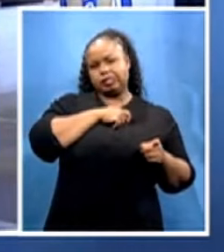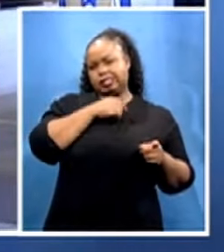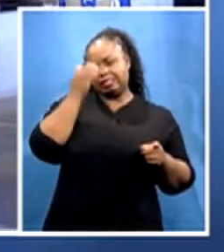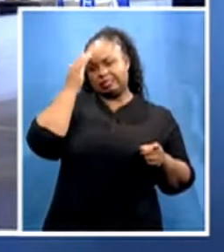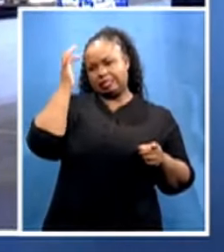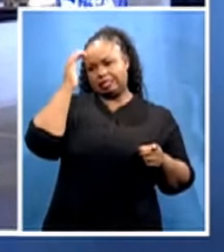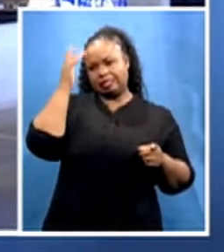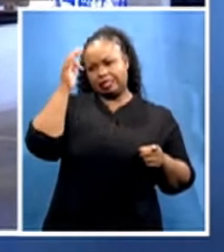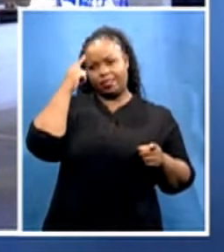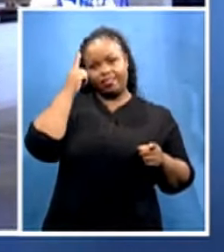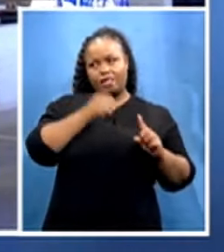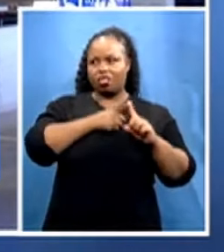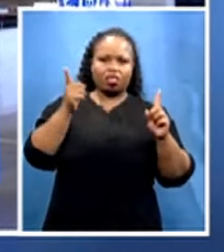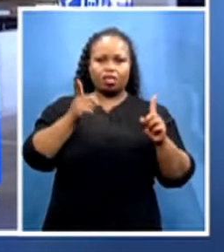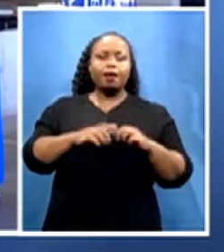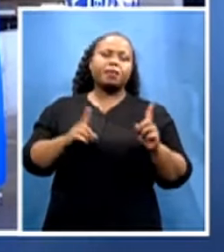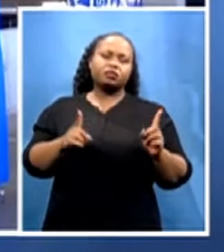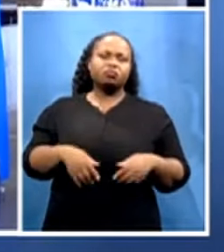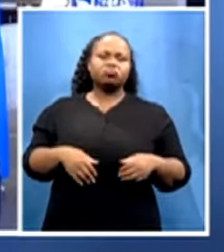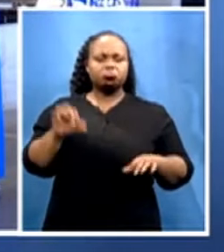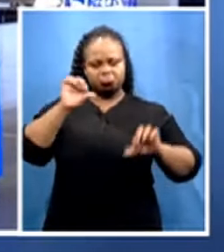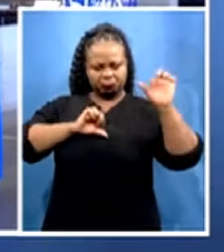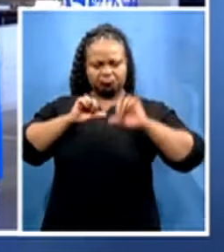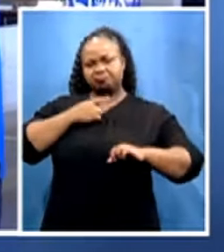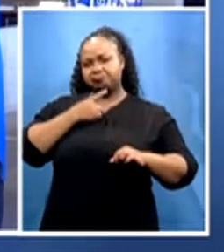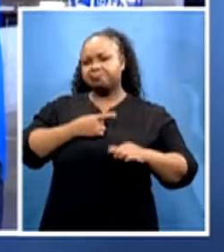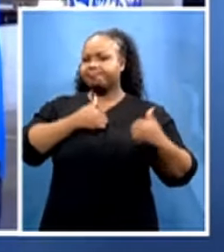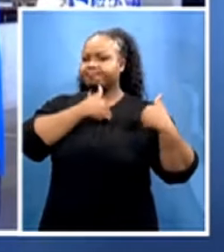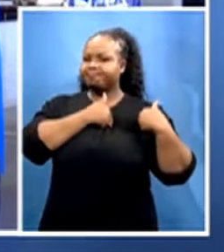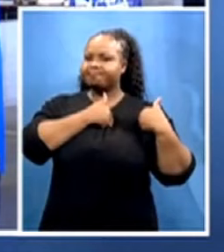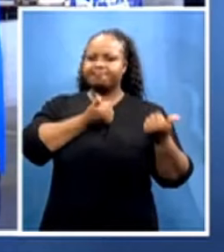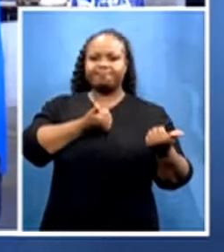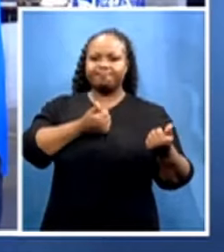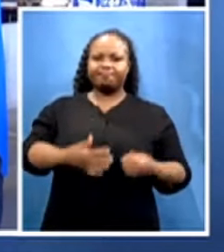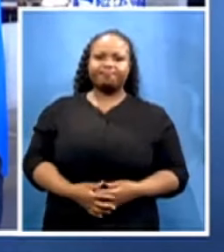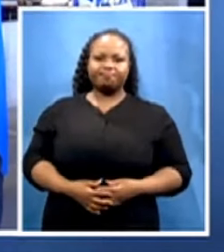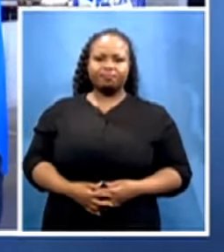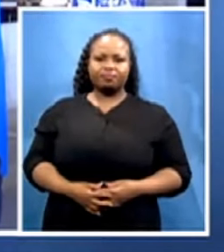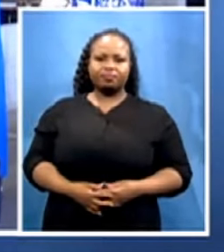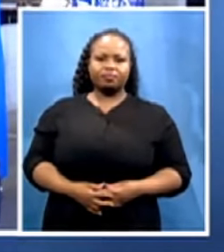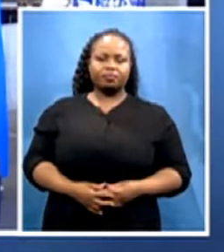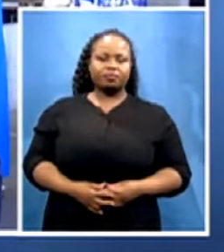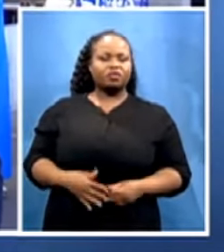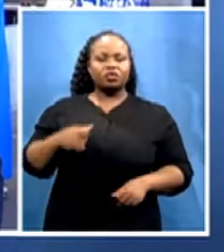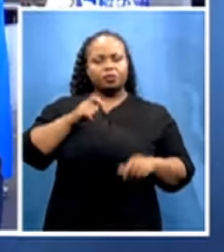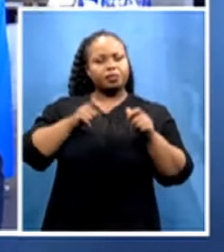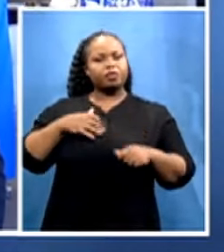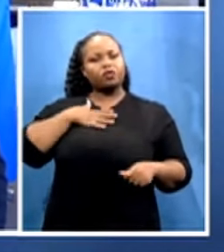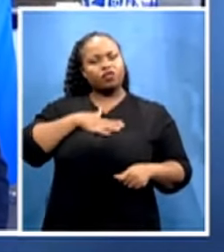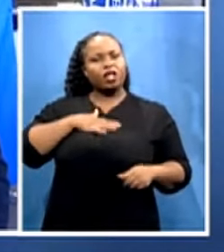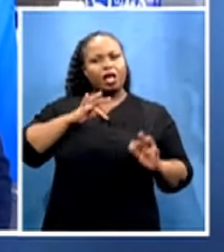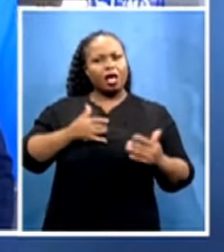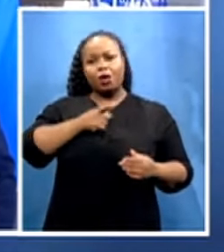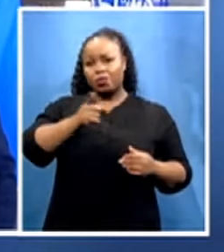assured us that it is safe. What's the sense you're getting on the ground from speaking to healthcare workers? Are they concerned